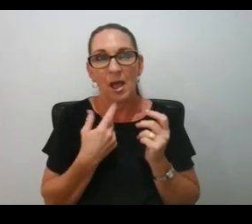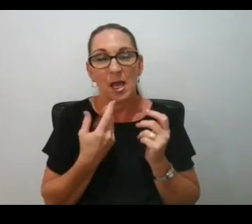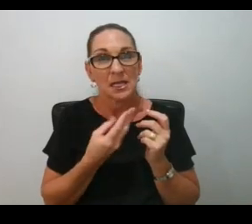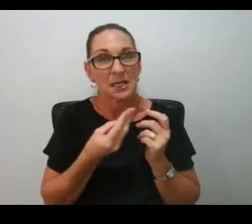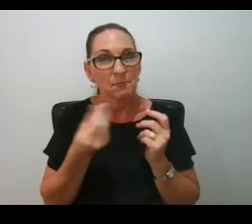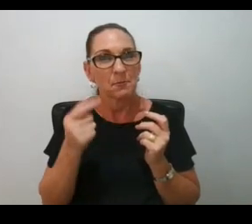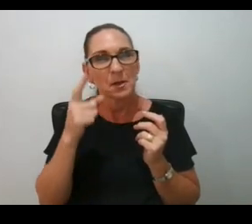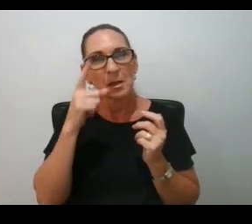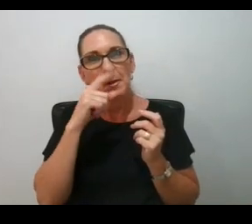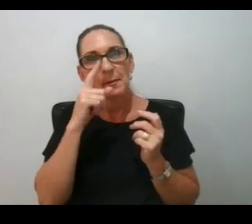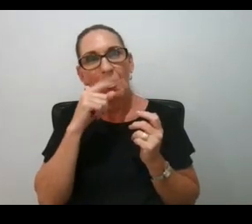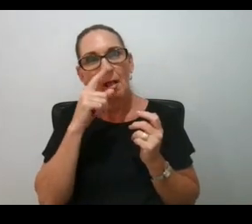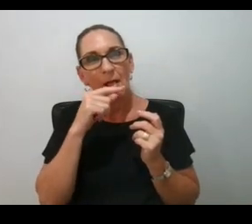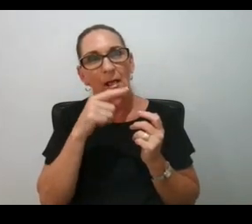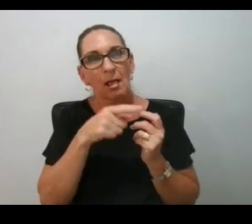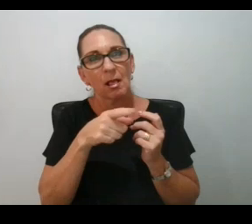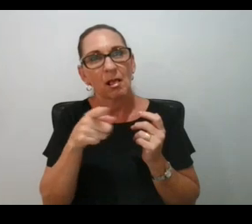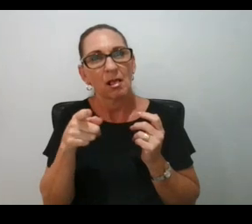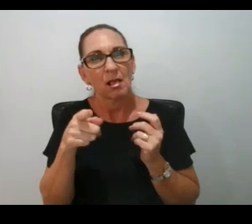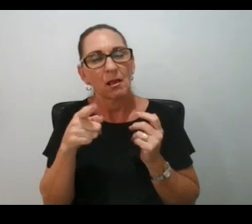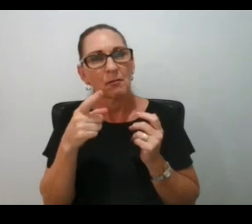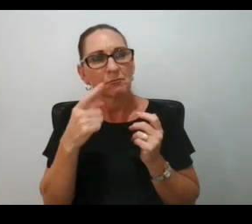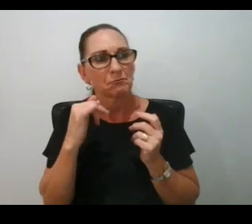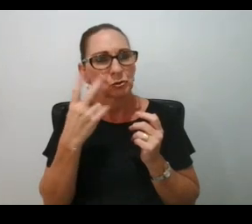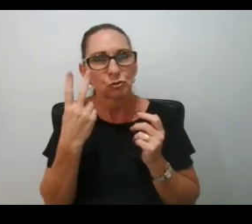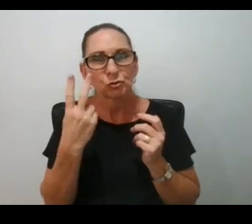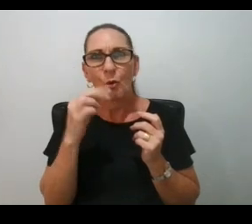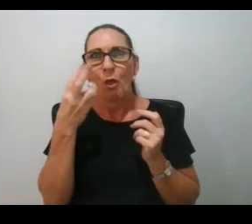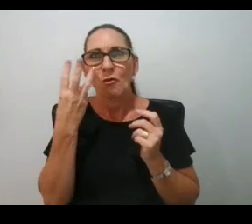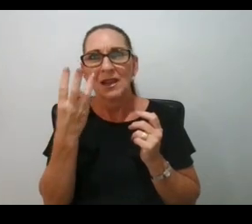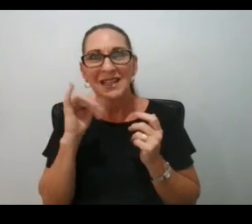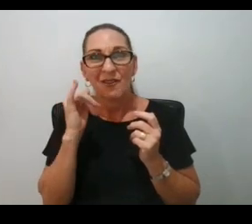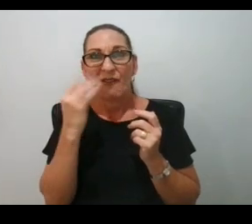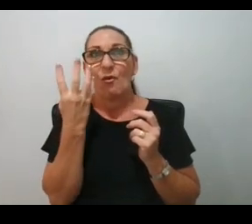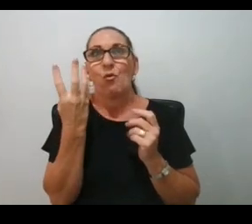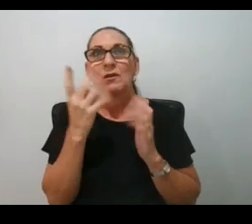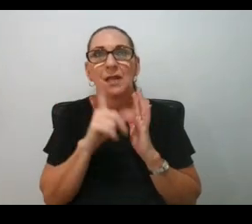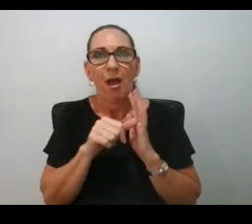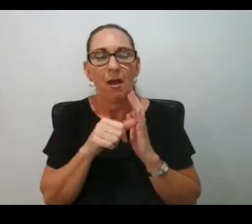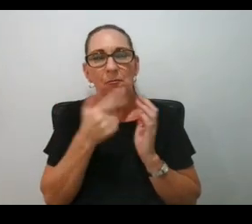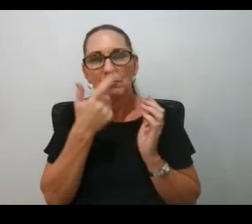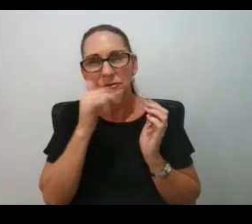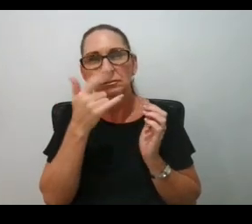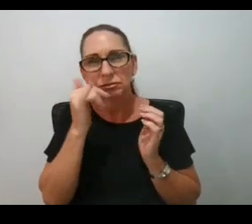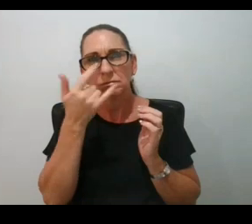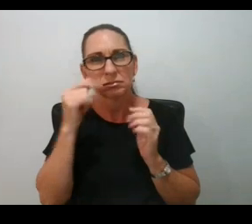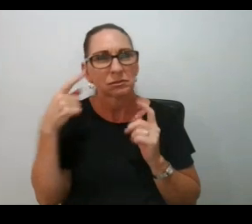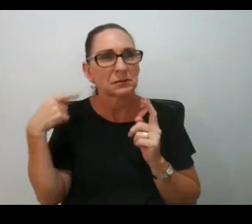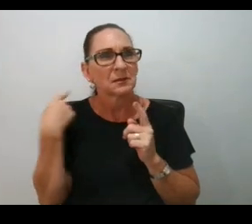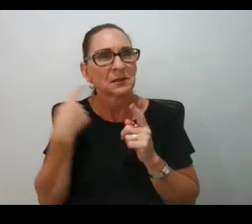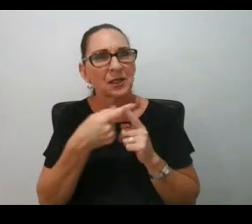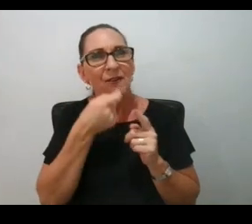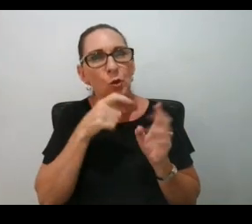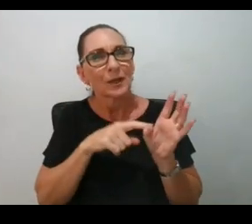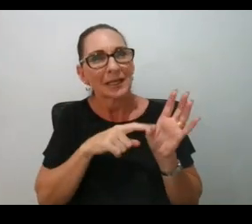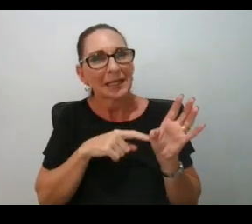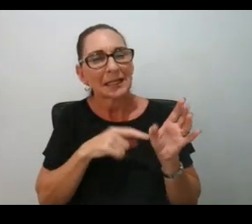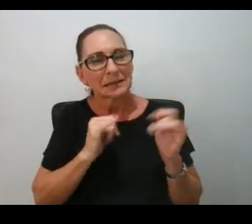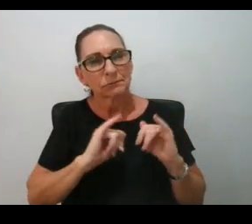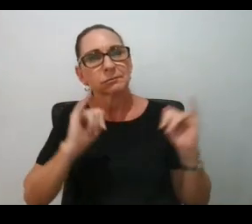by 2, 3, sometimes maybe 4 disasters in the last 3 or 4 years. That